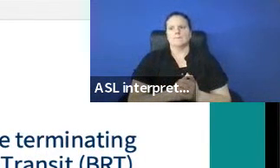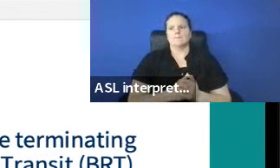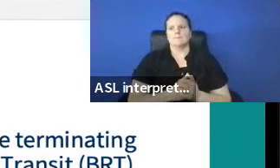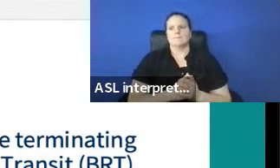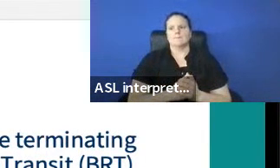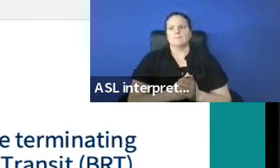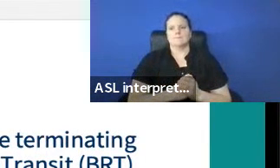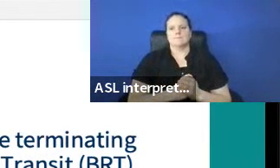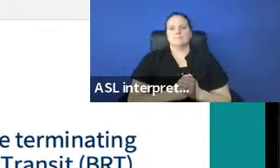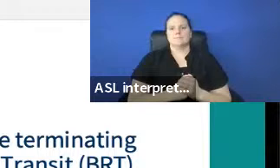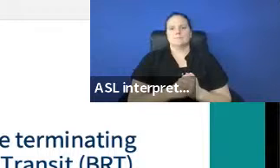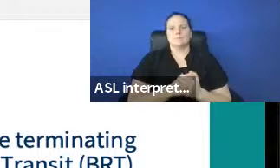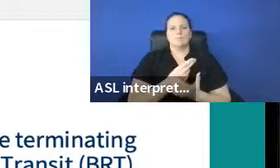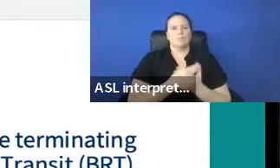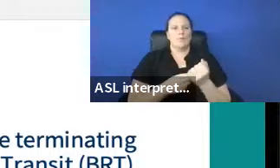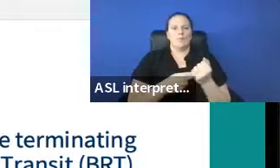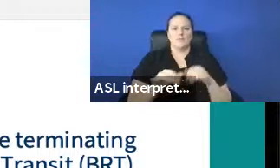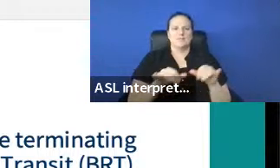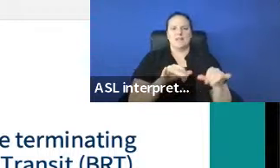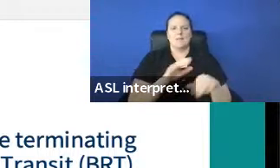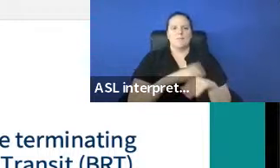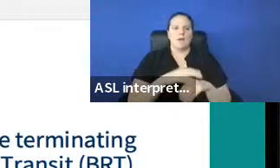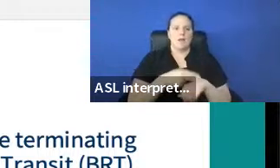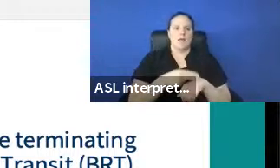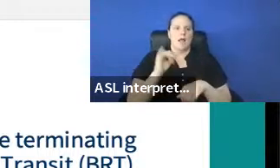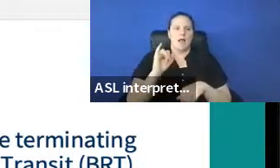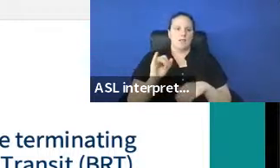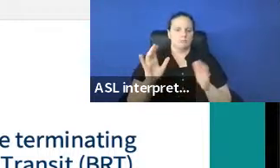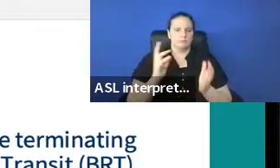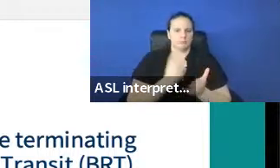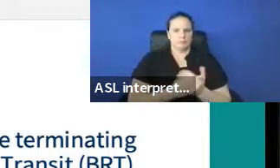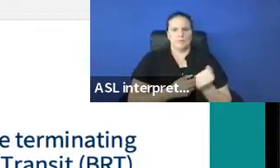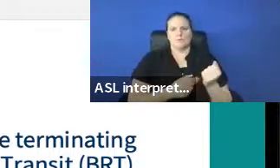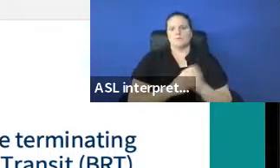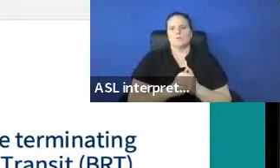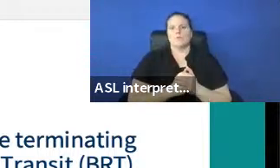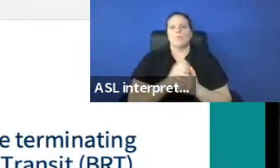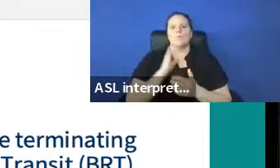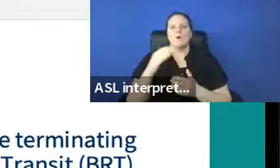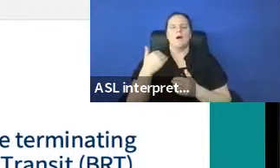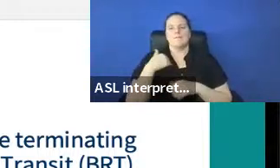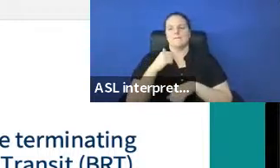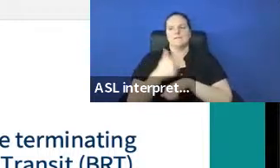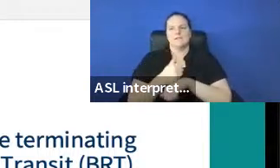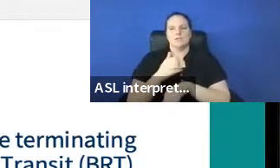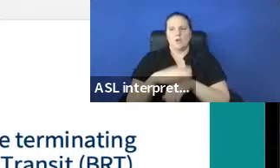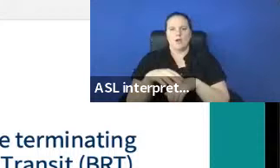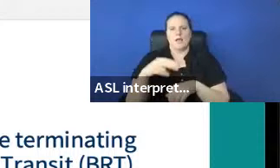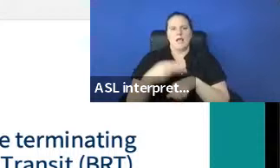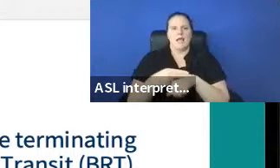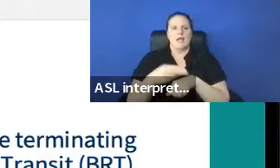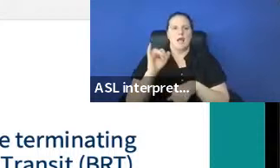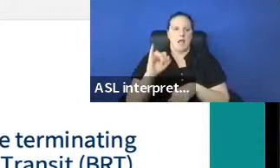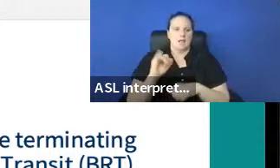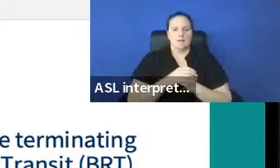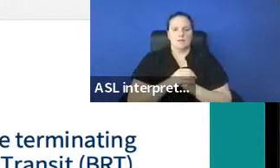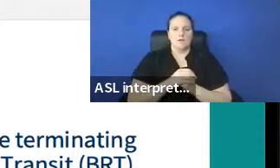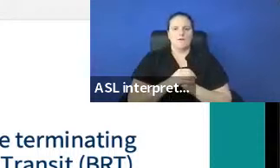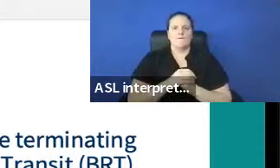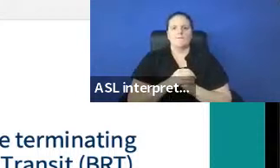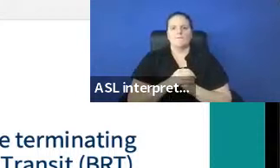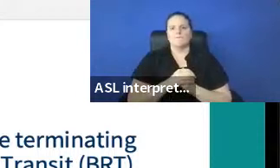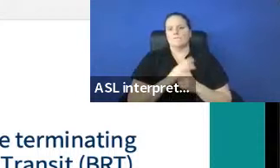essentially the same on Hayden Island. There's always going to be a station on Hayden Island. Of course, it could